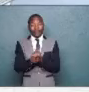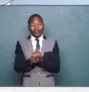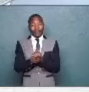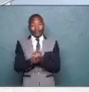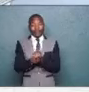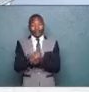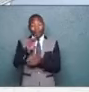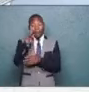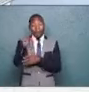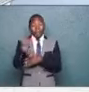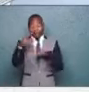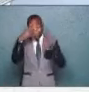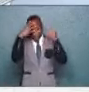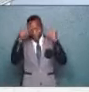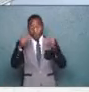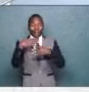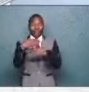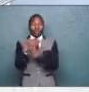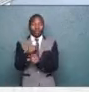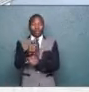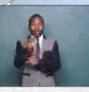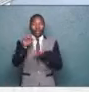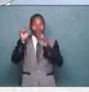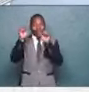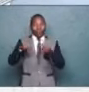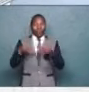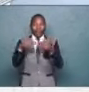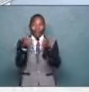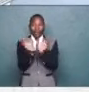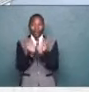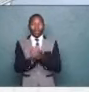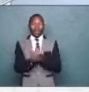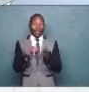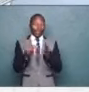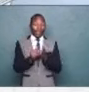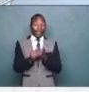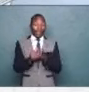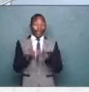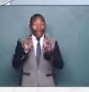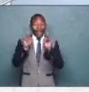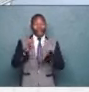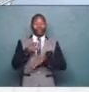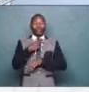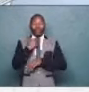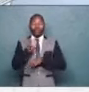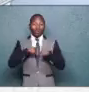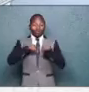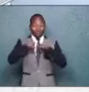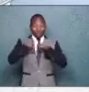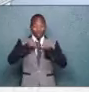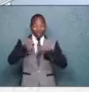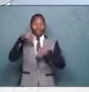makansala, bungo loyendetsa zisankho lidzalola zipani komanso amene akufuna